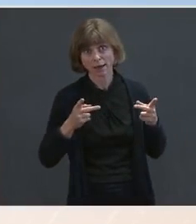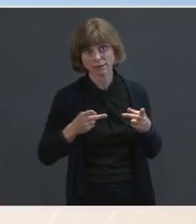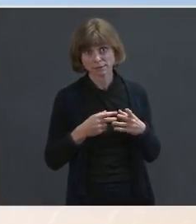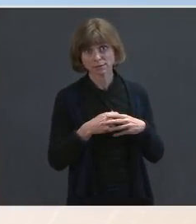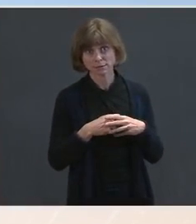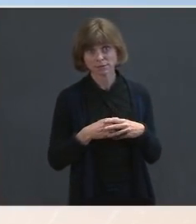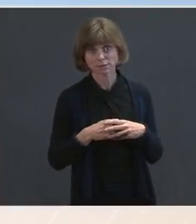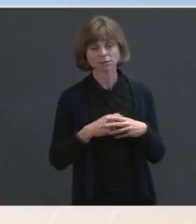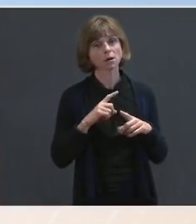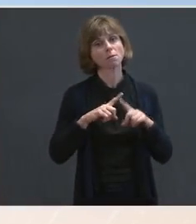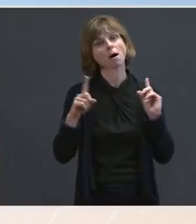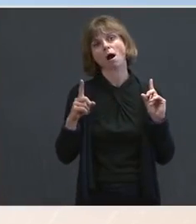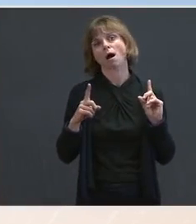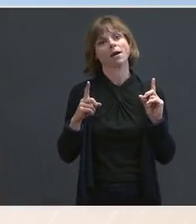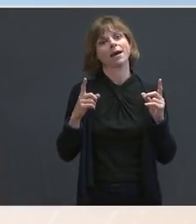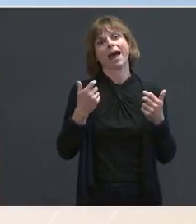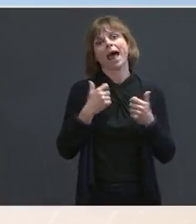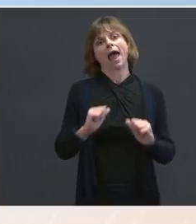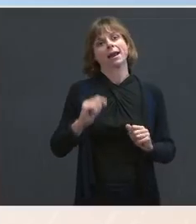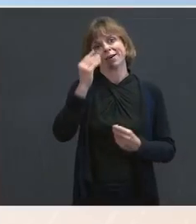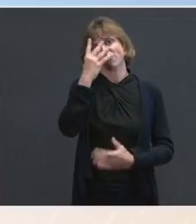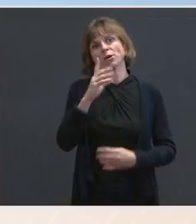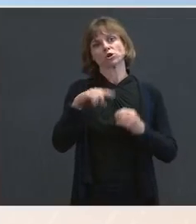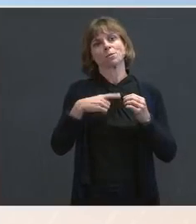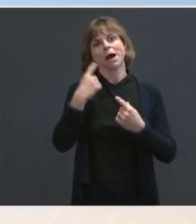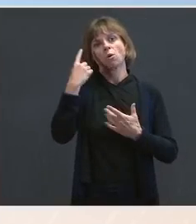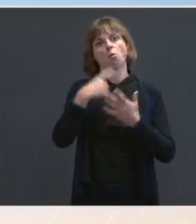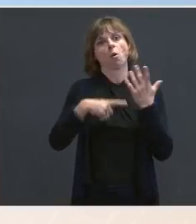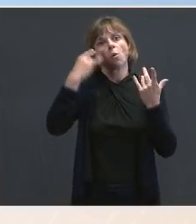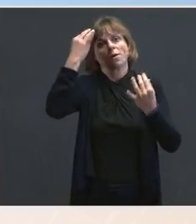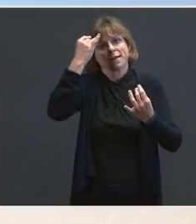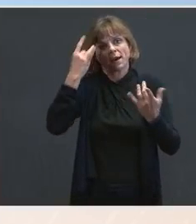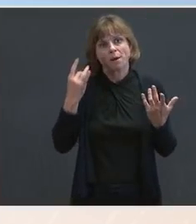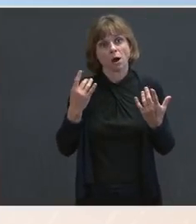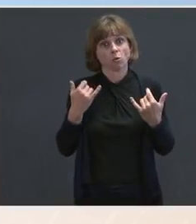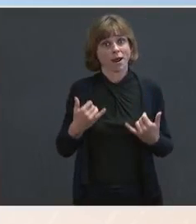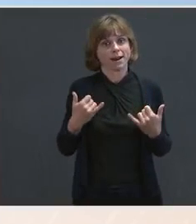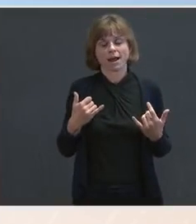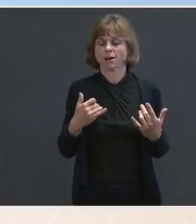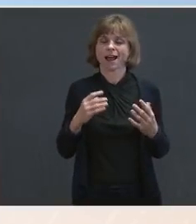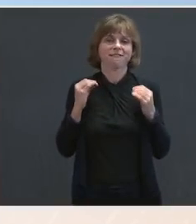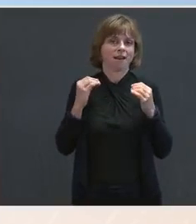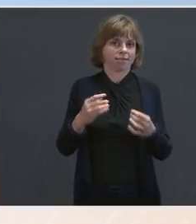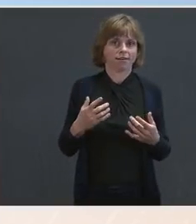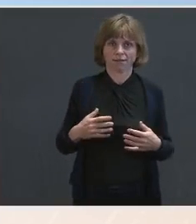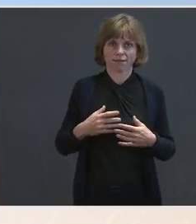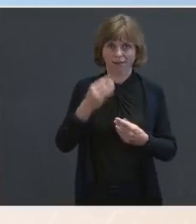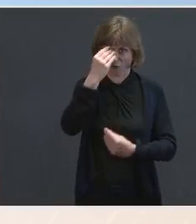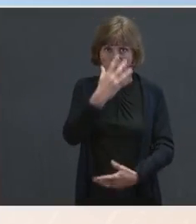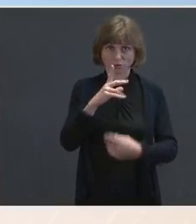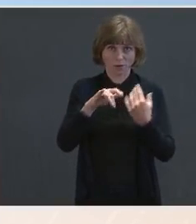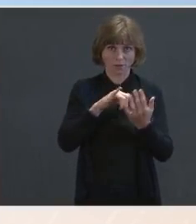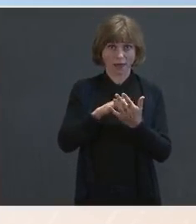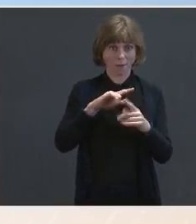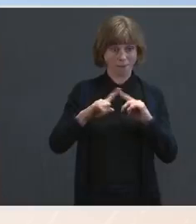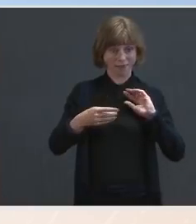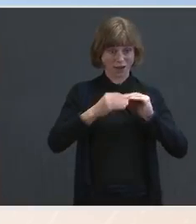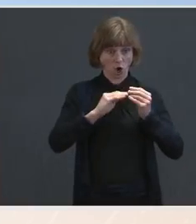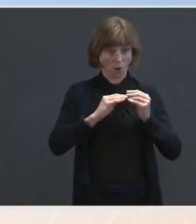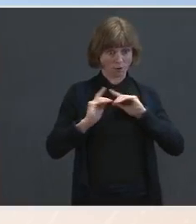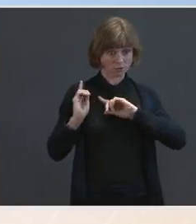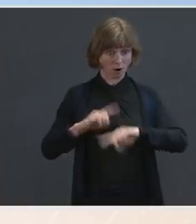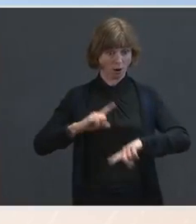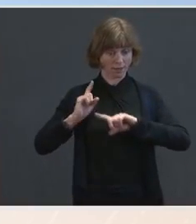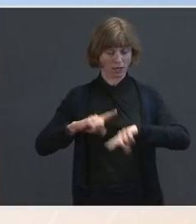of considerations underway at this point in time, but obviously we recognize that with the number that are coming in and the limited facilities